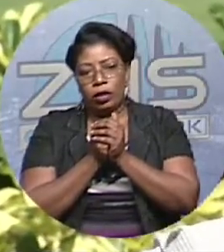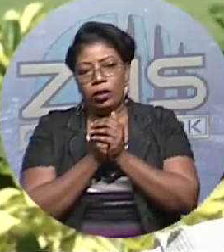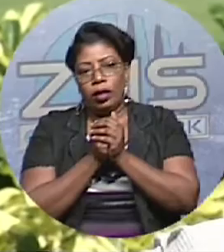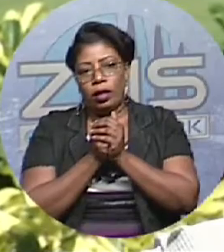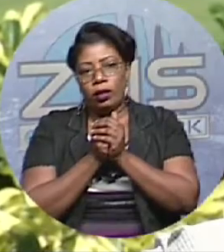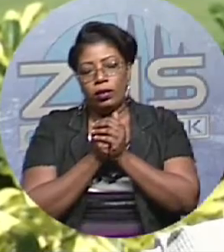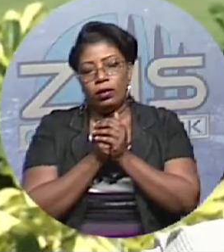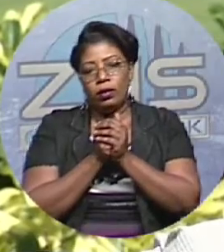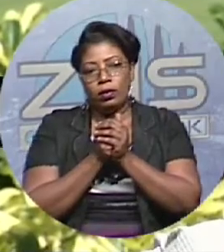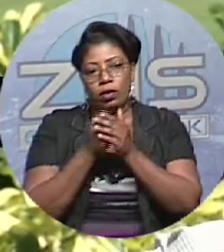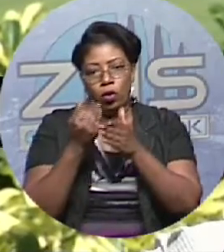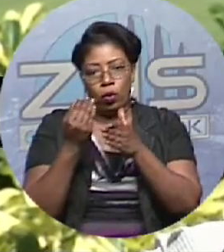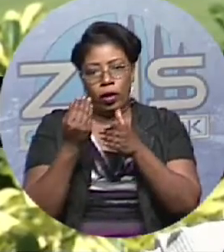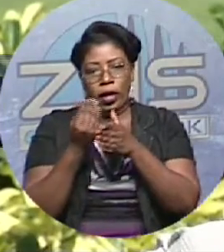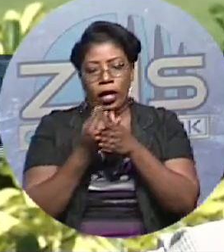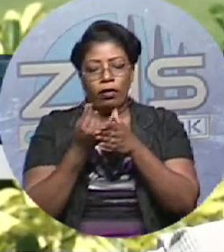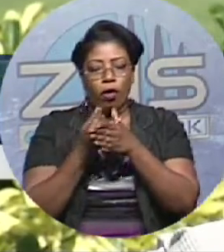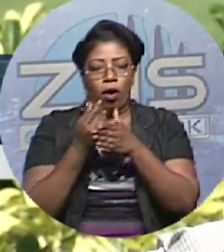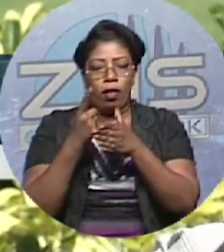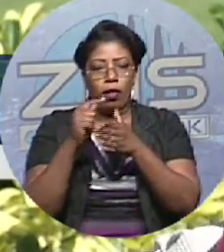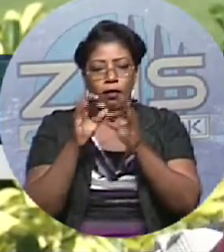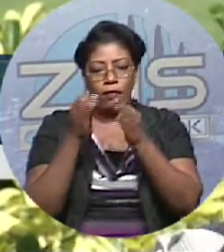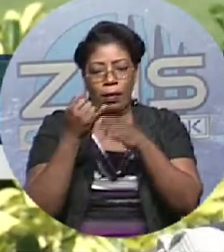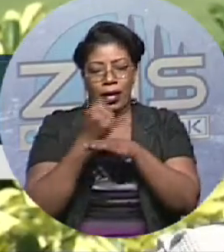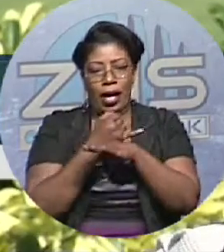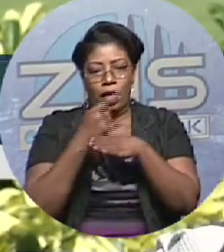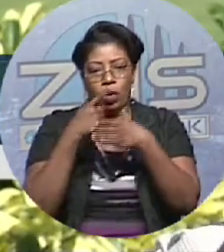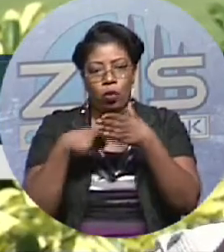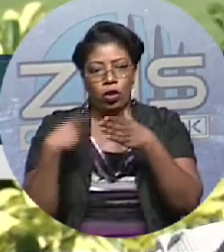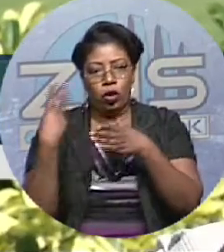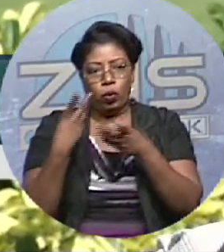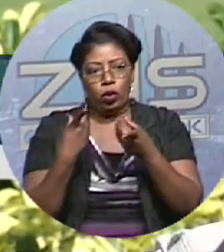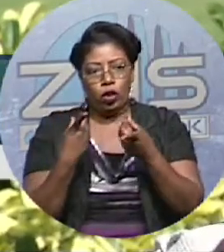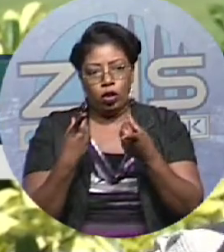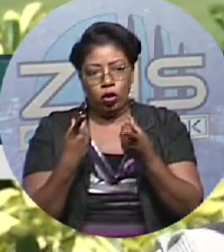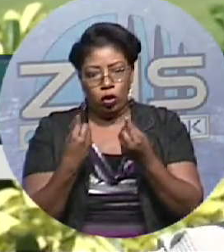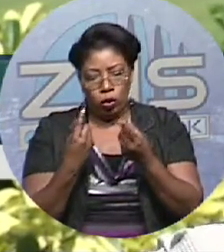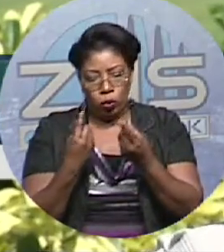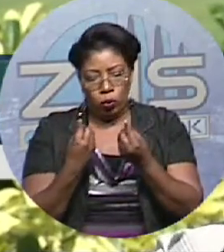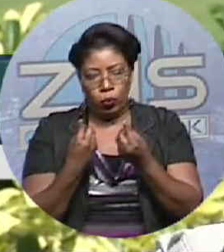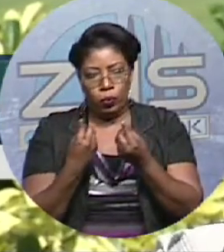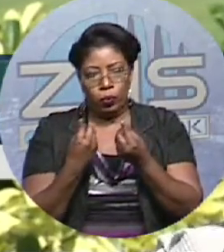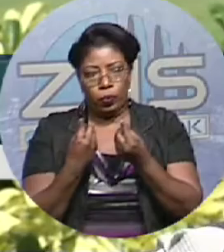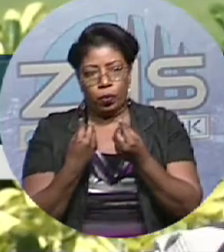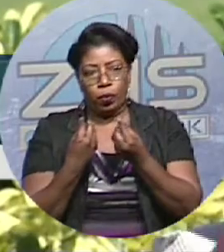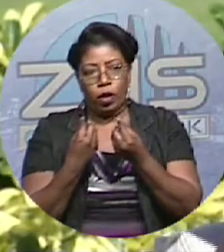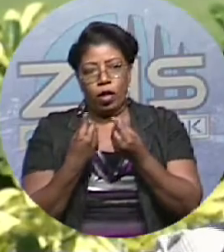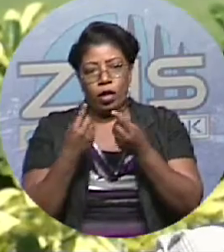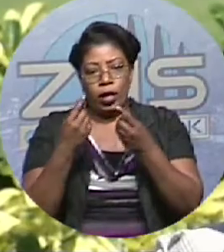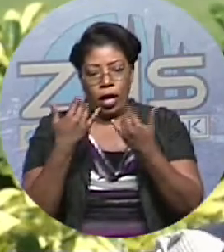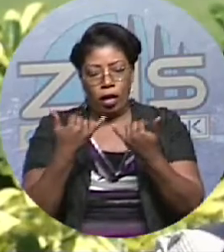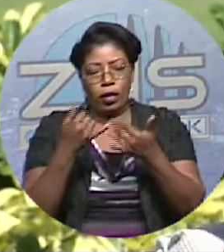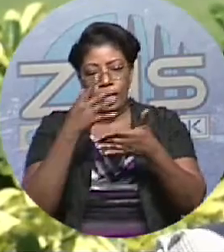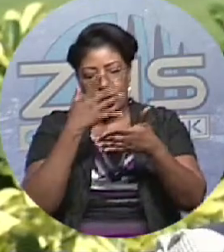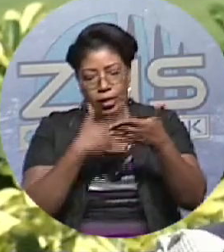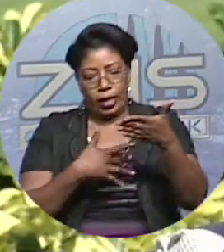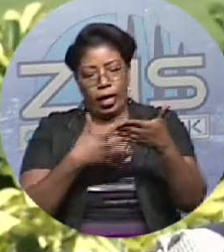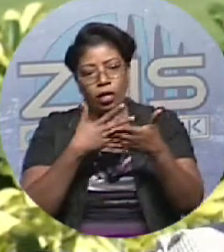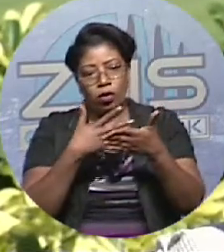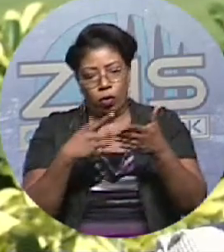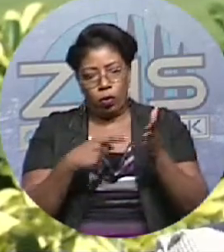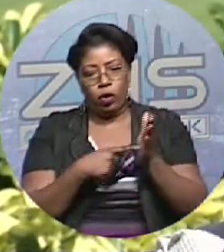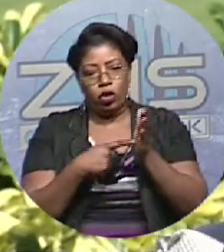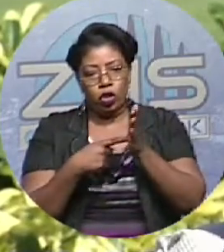island facilities a lot more than what we do. And we are now, that's now bearing fruit by virtue of the schedule that we'll be putting out to show that